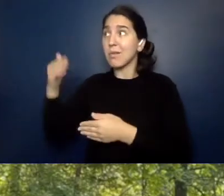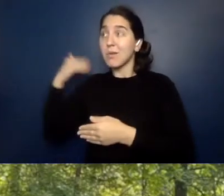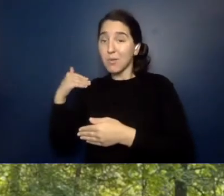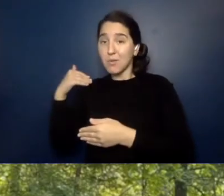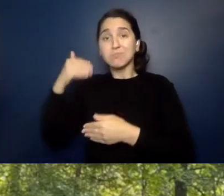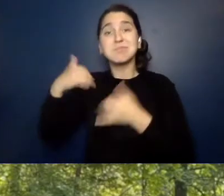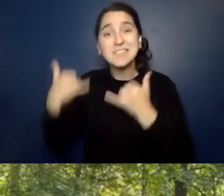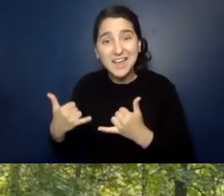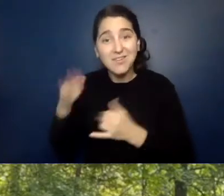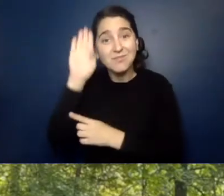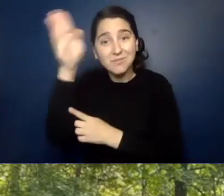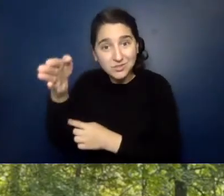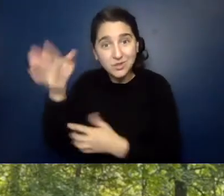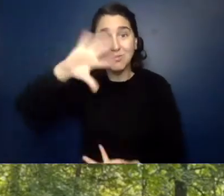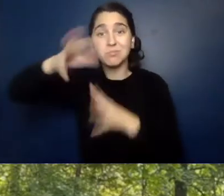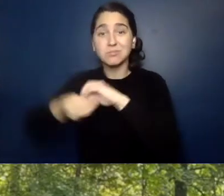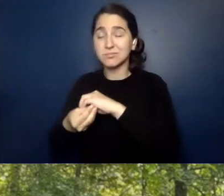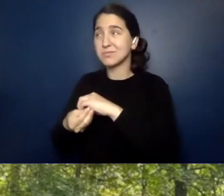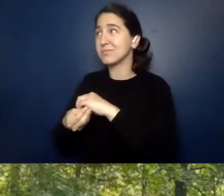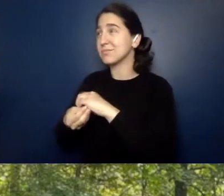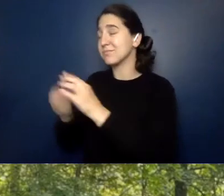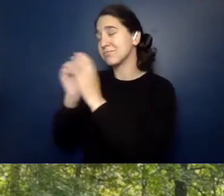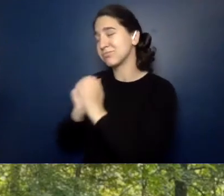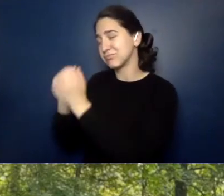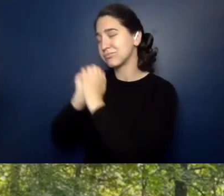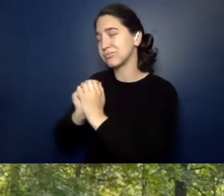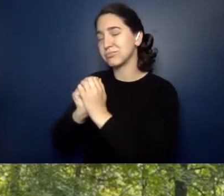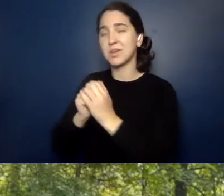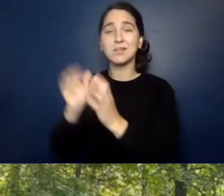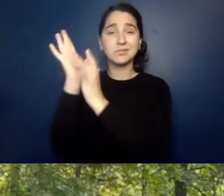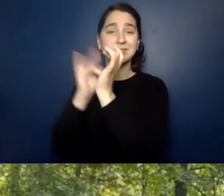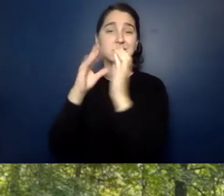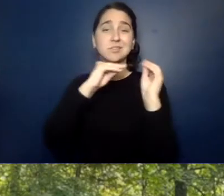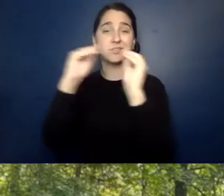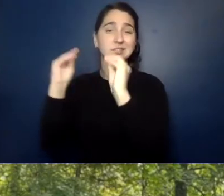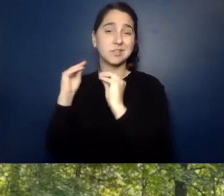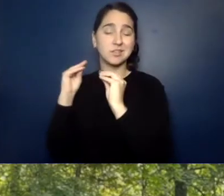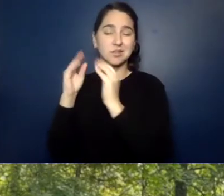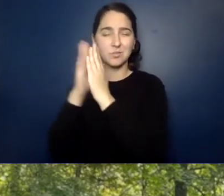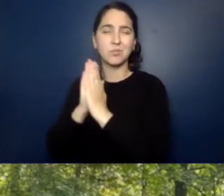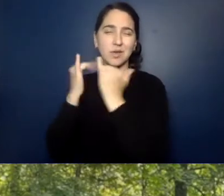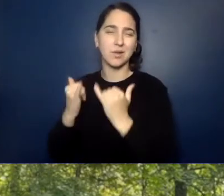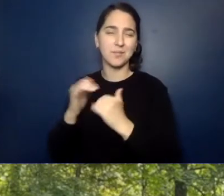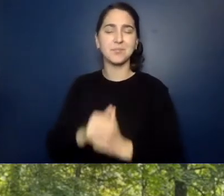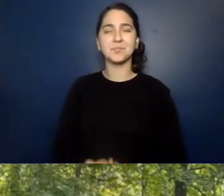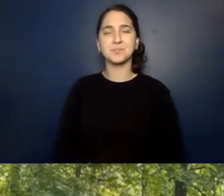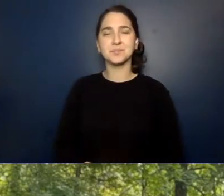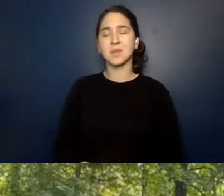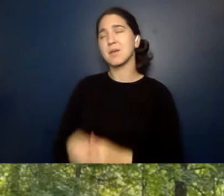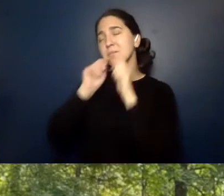One, our Father and our Mother, holy is your name. May your love be enacted in all the